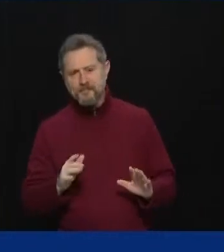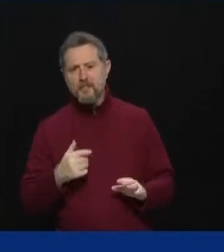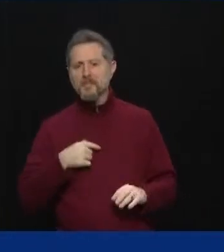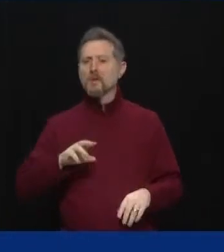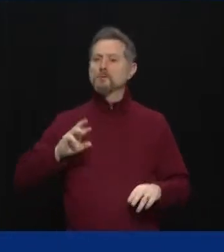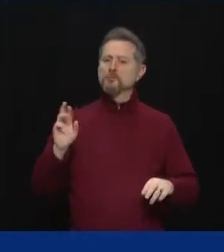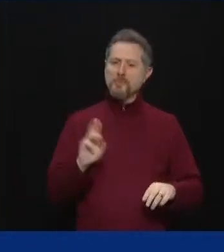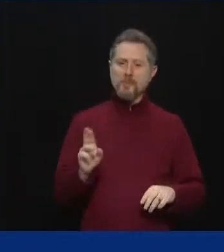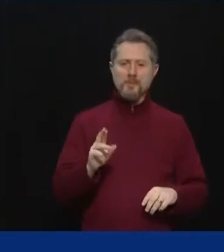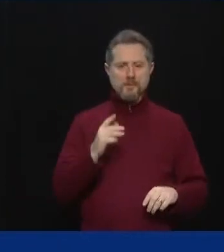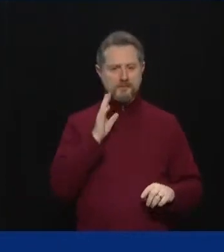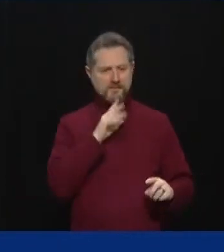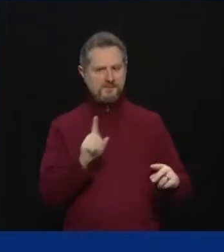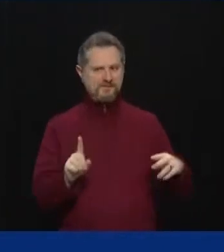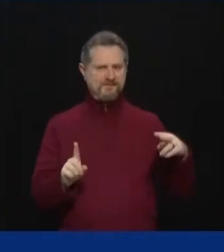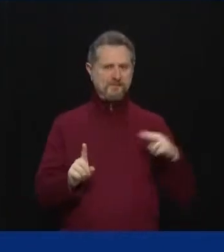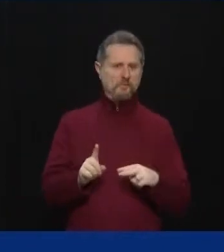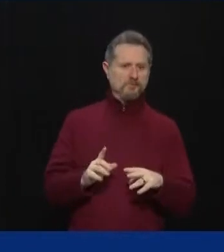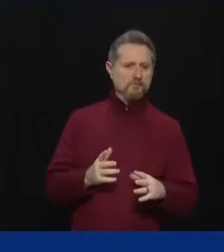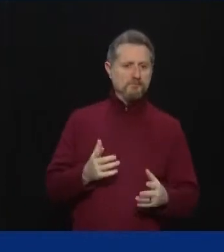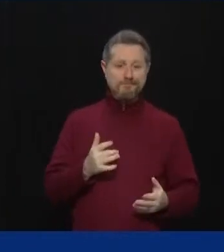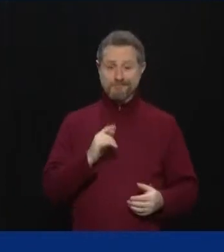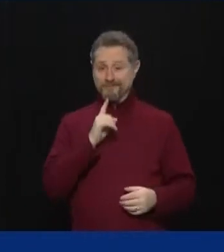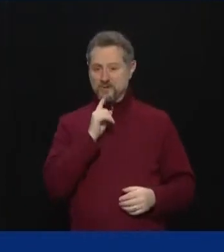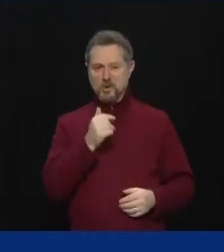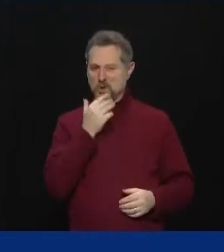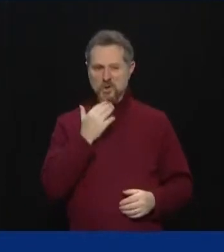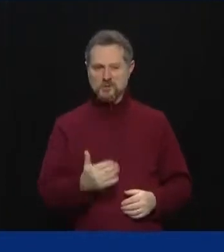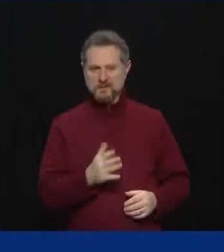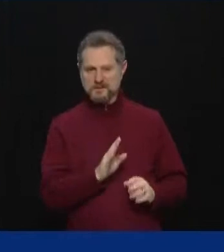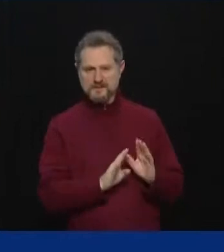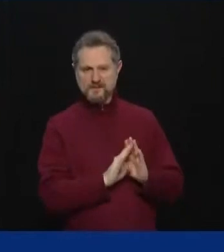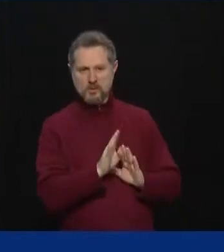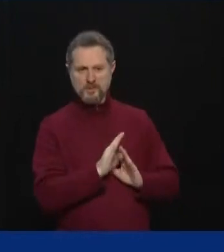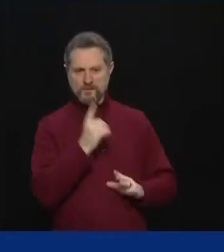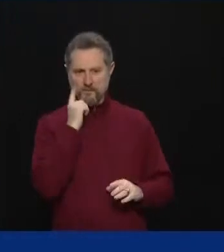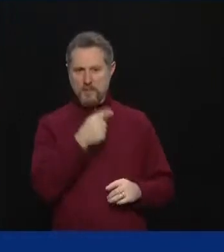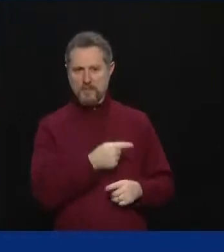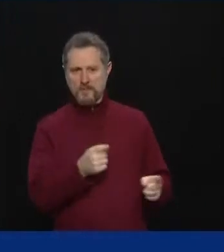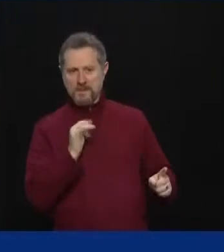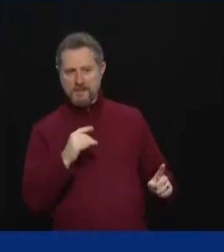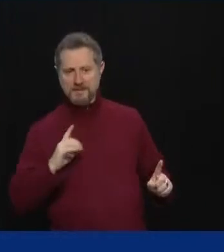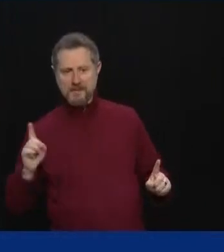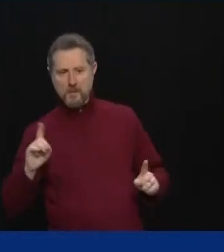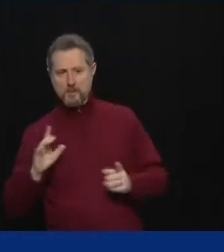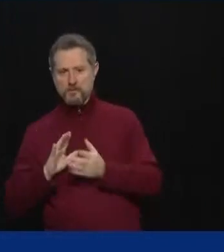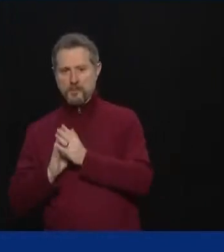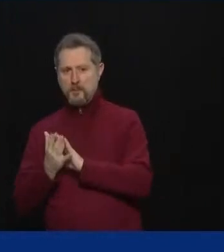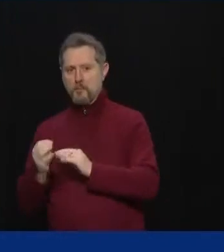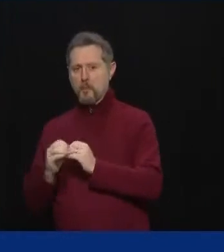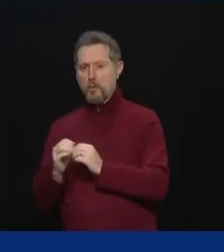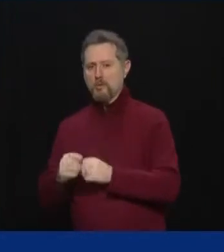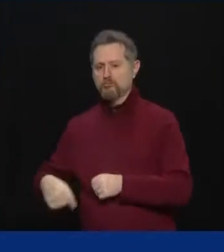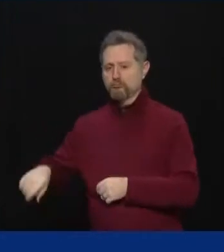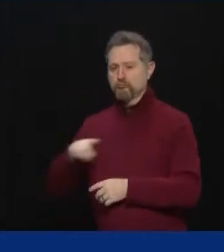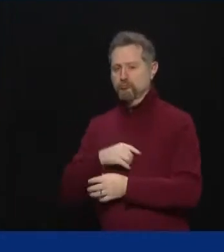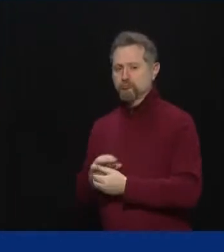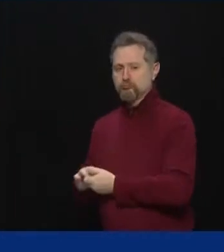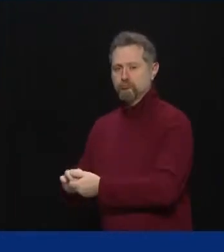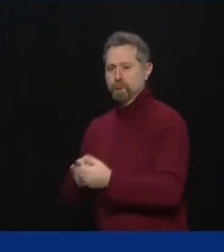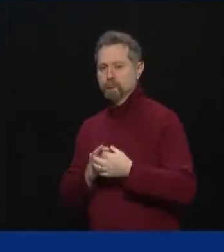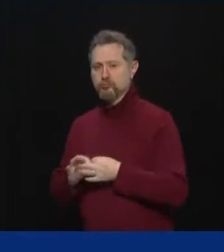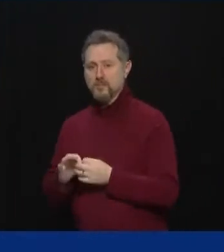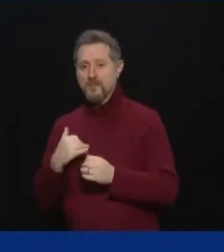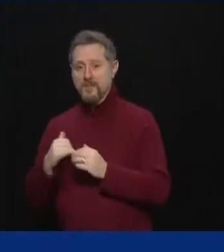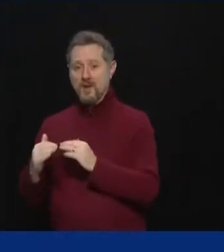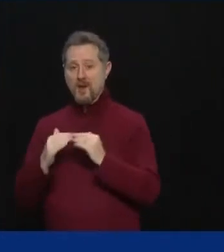will look at this as well as not a good development for them as we march unified all my colleagues running statewide and